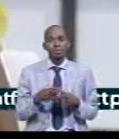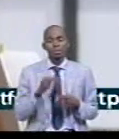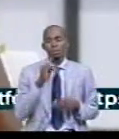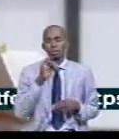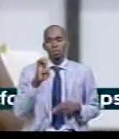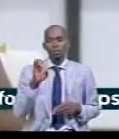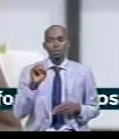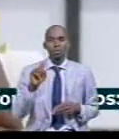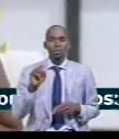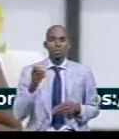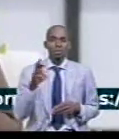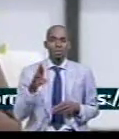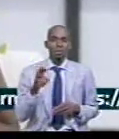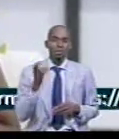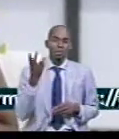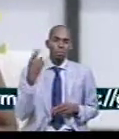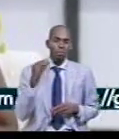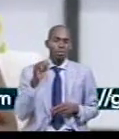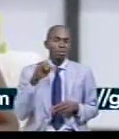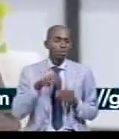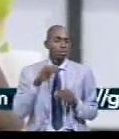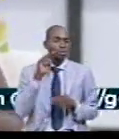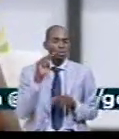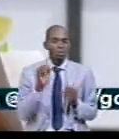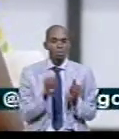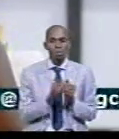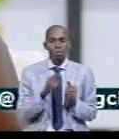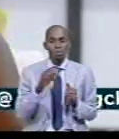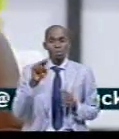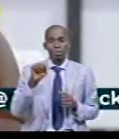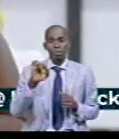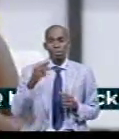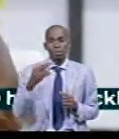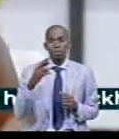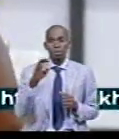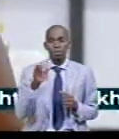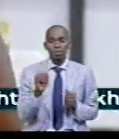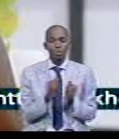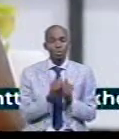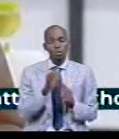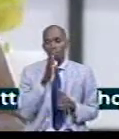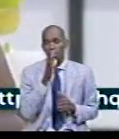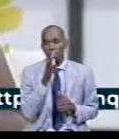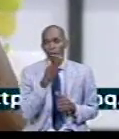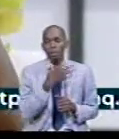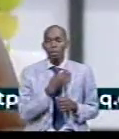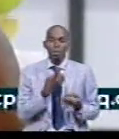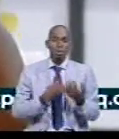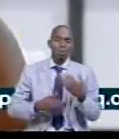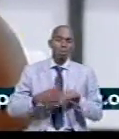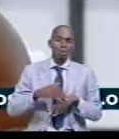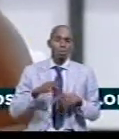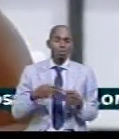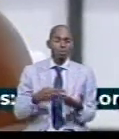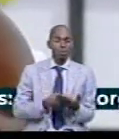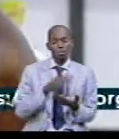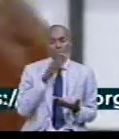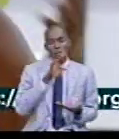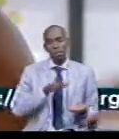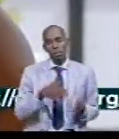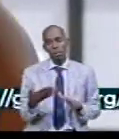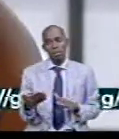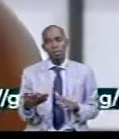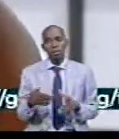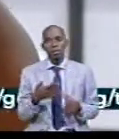I was once in Nigeria with my mother. When we came back to Ghana, my mother fell. My mother died, and later I went to